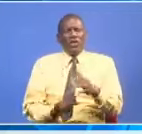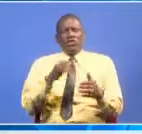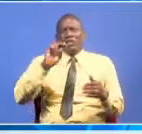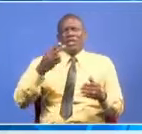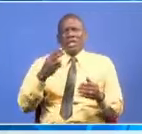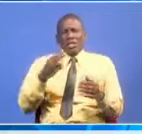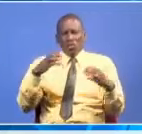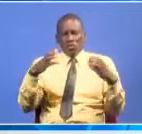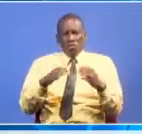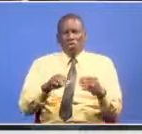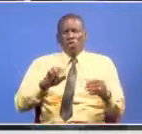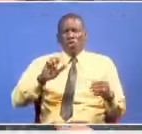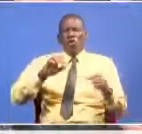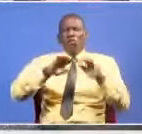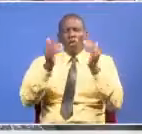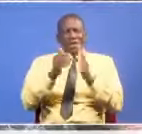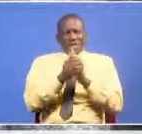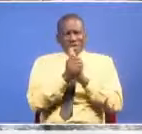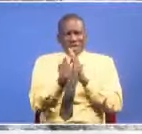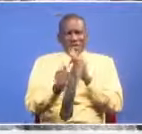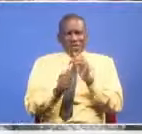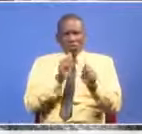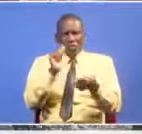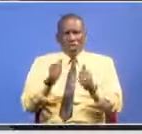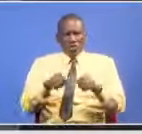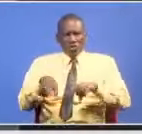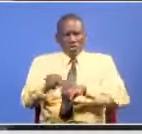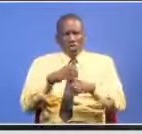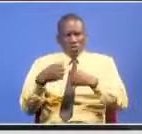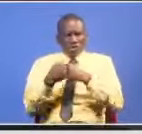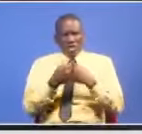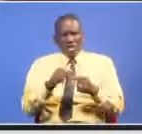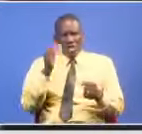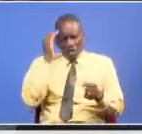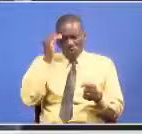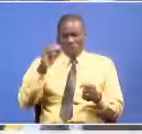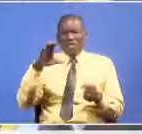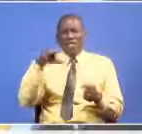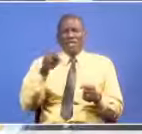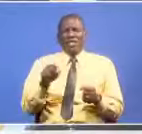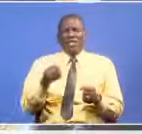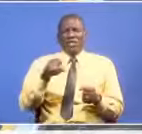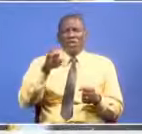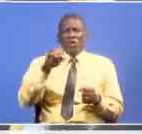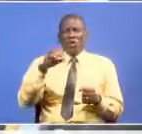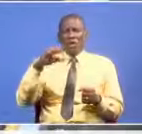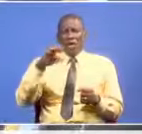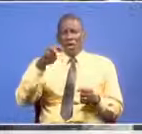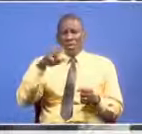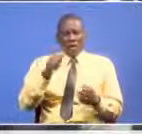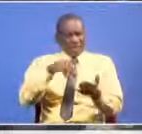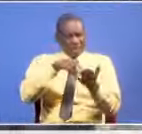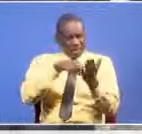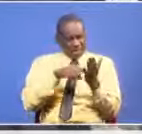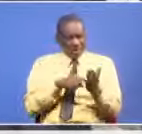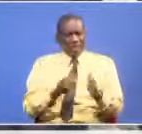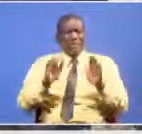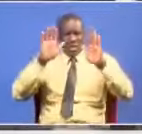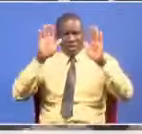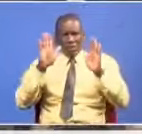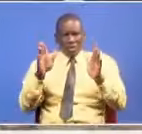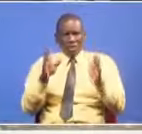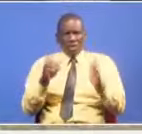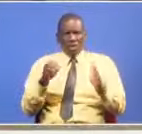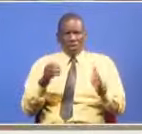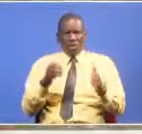of the World Skills Competition National Challenge, Education Cabinet Secretary Julius Ogamba emphasized the importance of